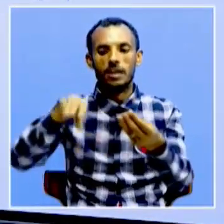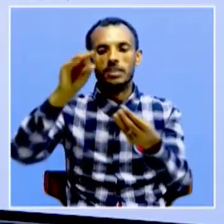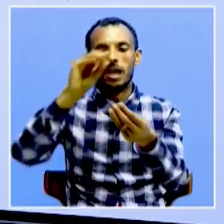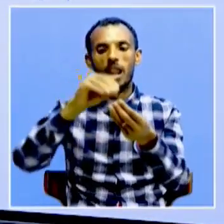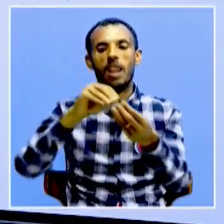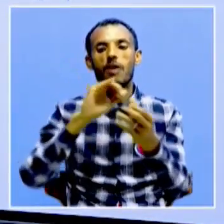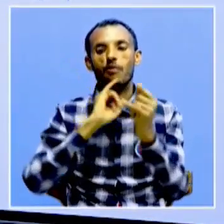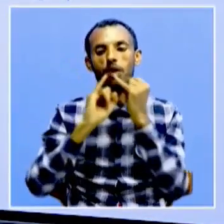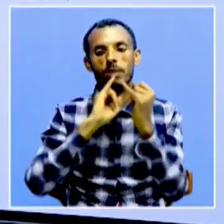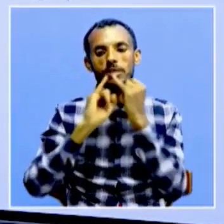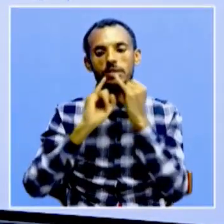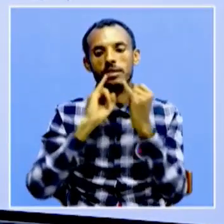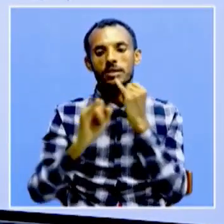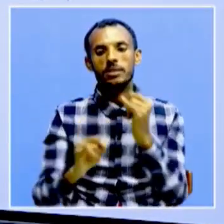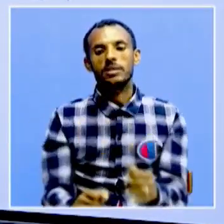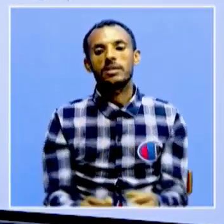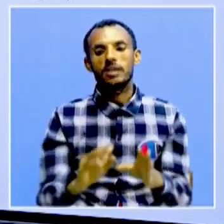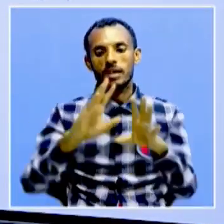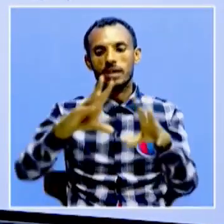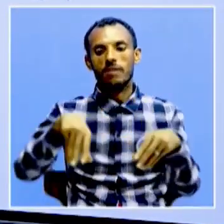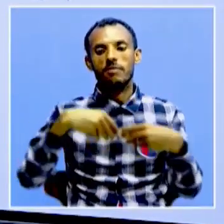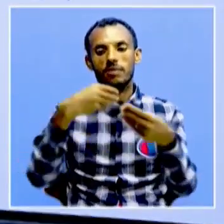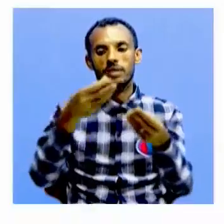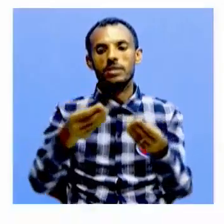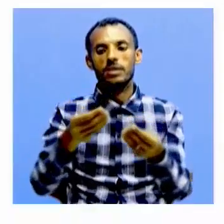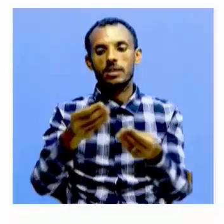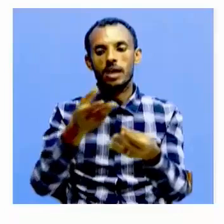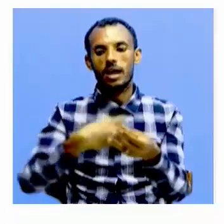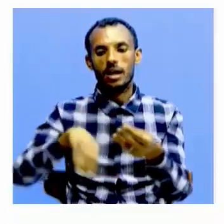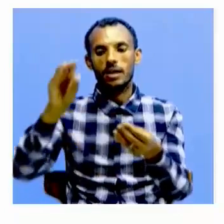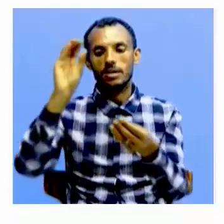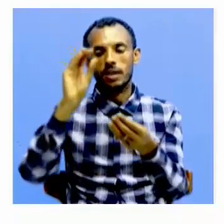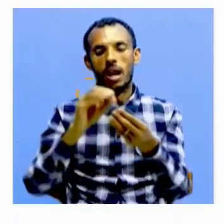information. Gives